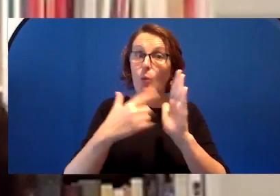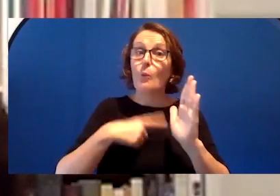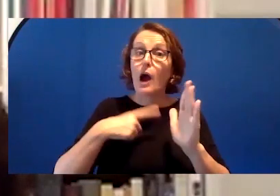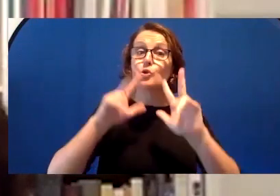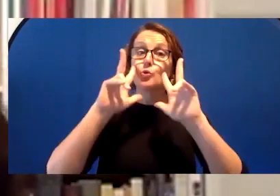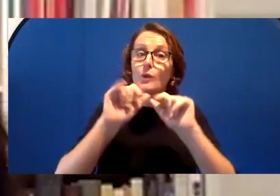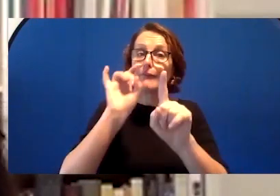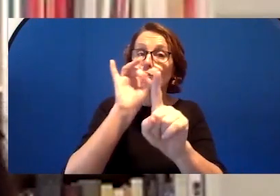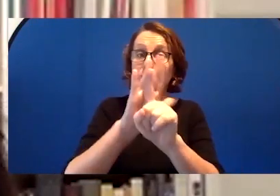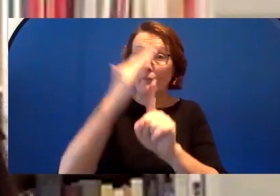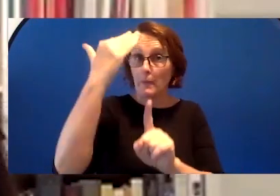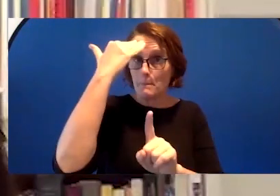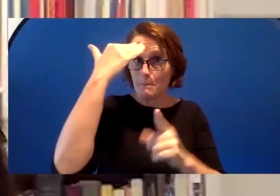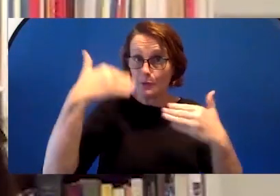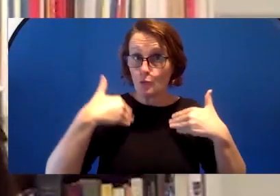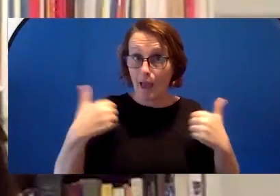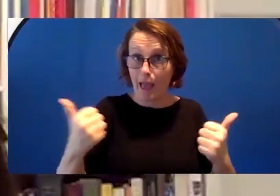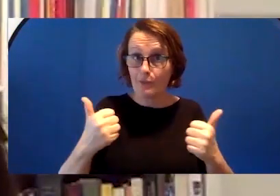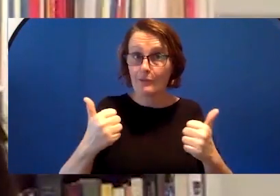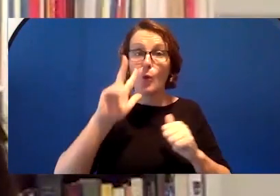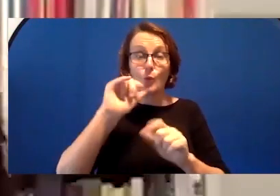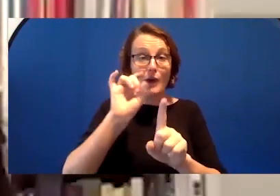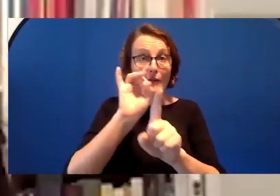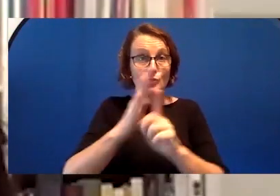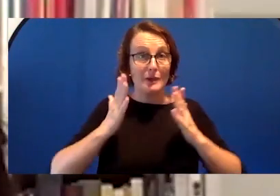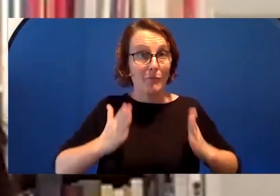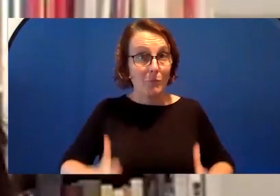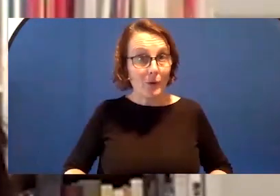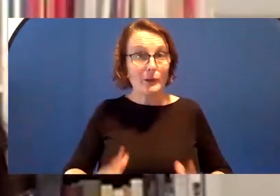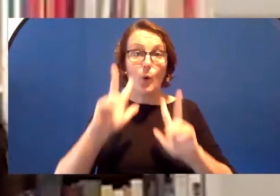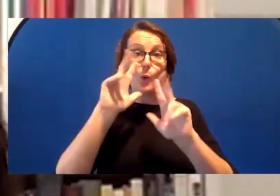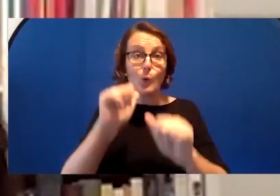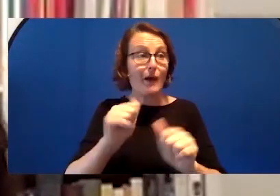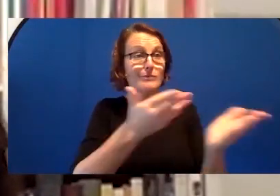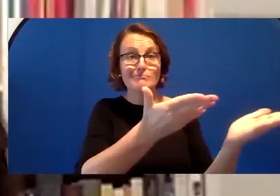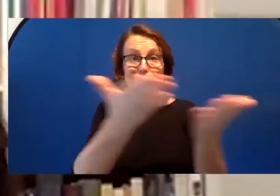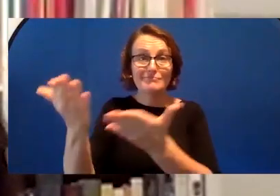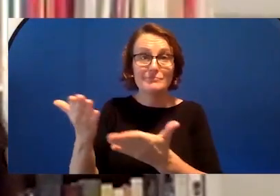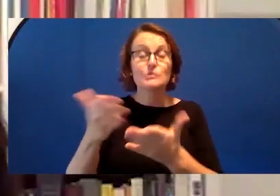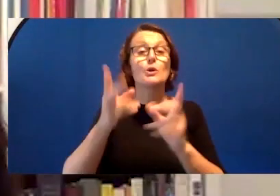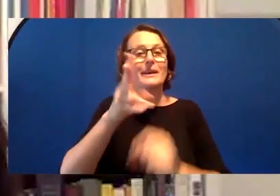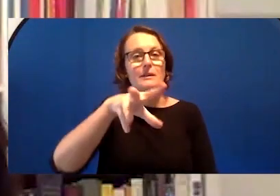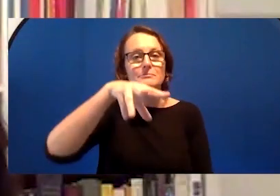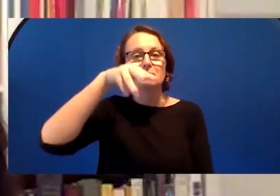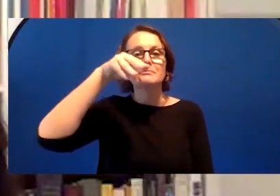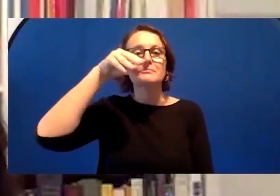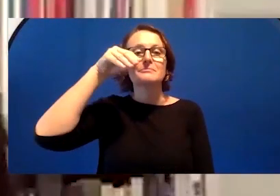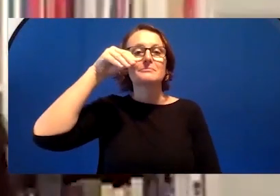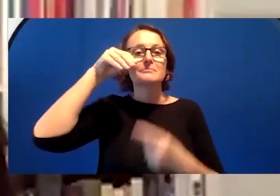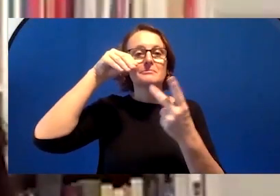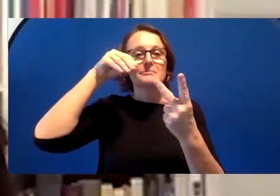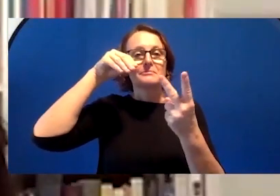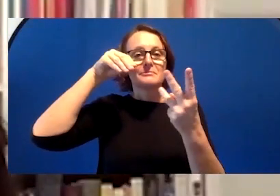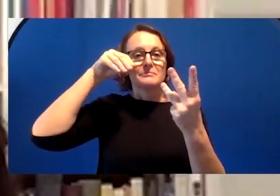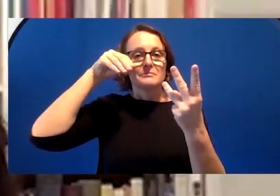your well-being and that of others around you as well. So let's begin. Breathe in through your nose, 2,